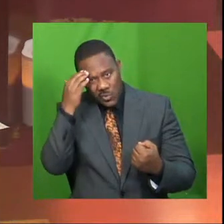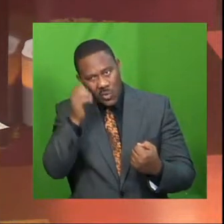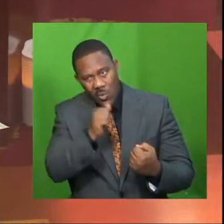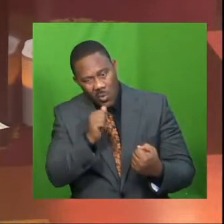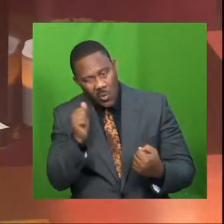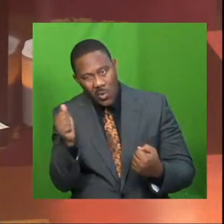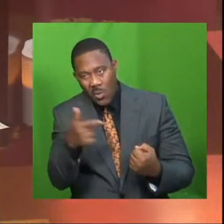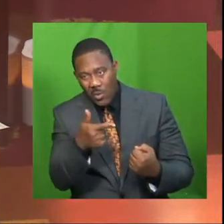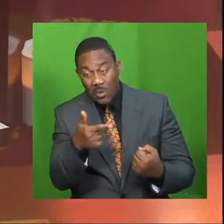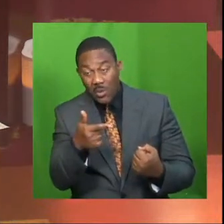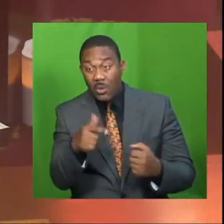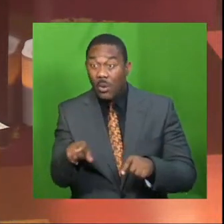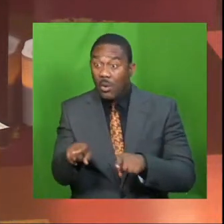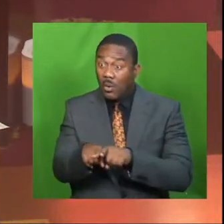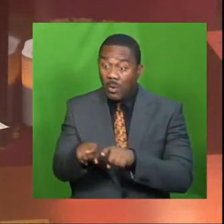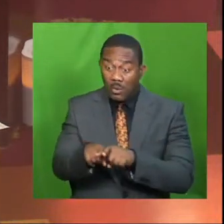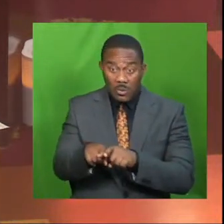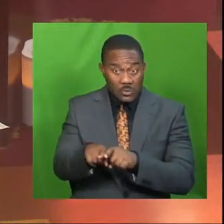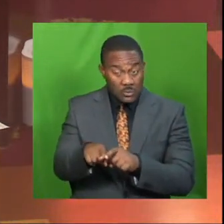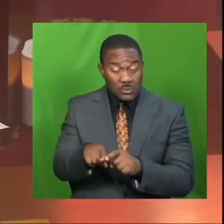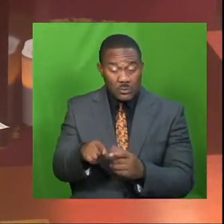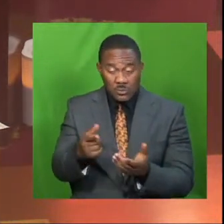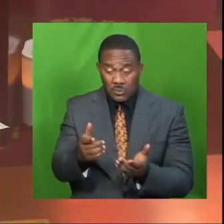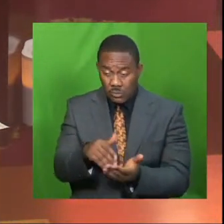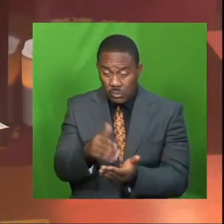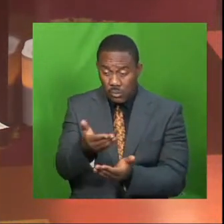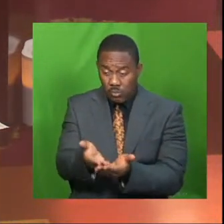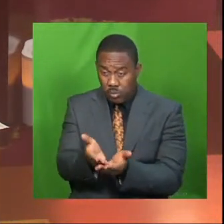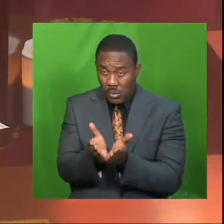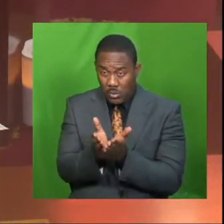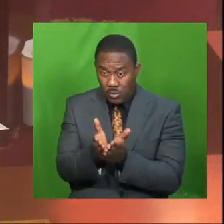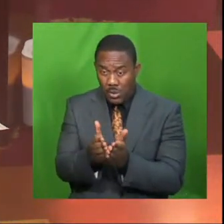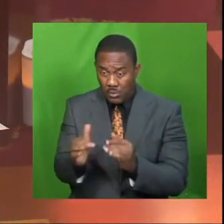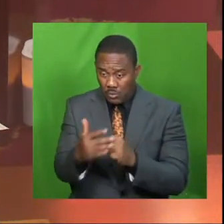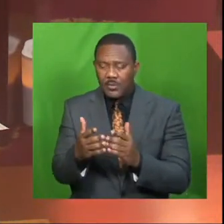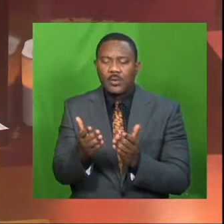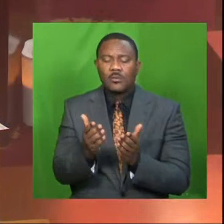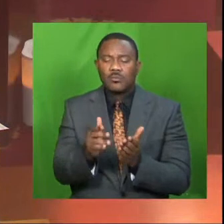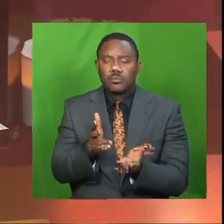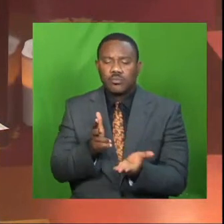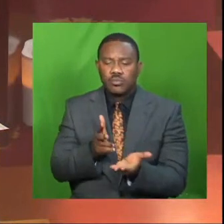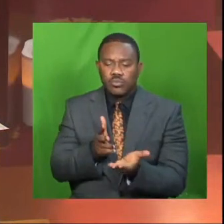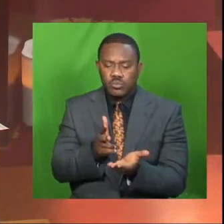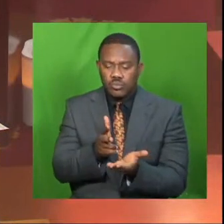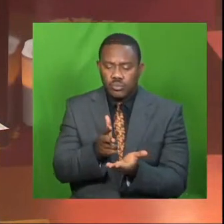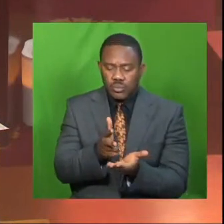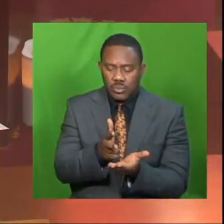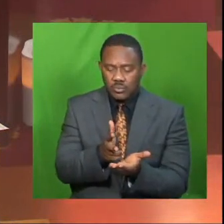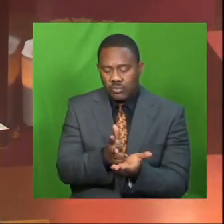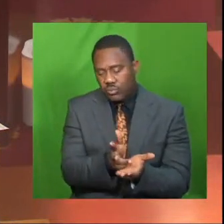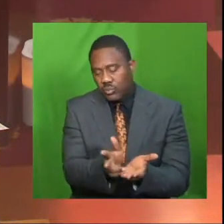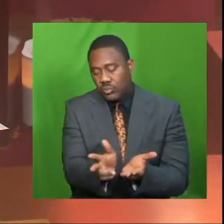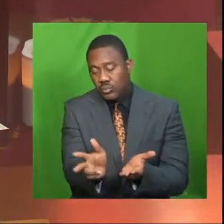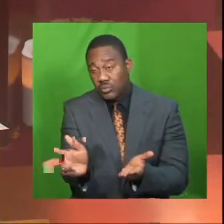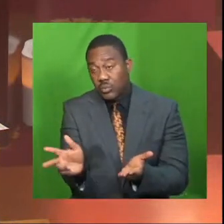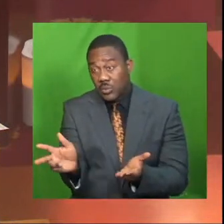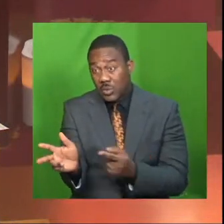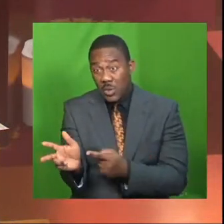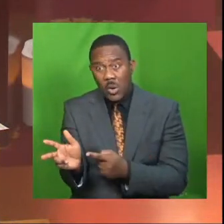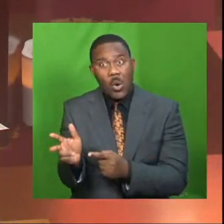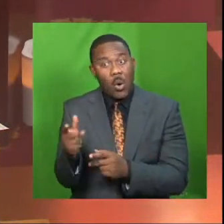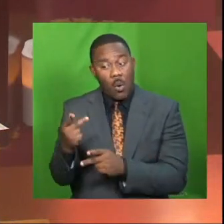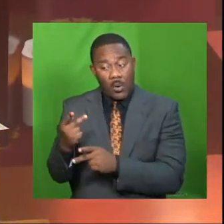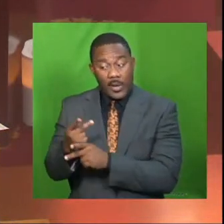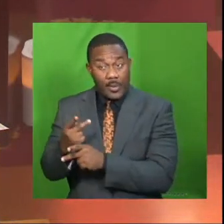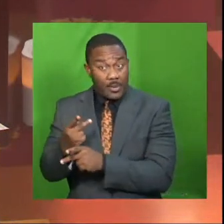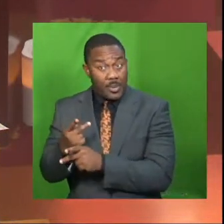does diversion or hoarding, we do their supply for some time, and that is the